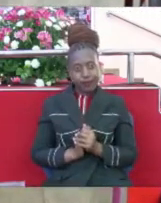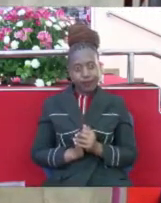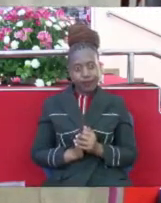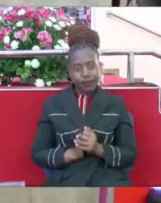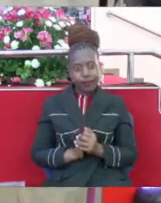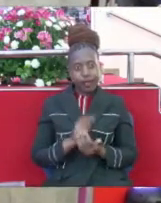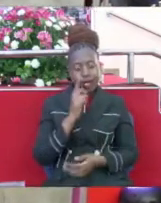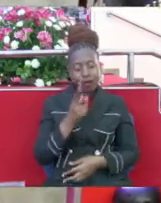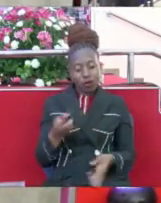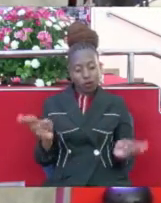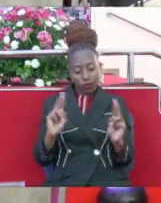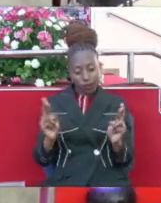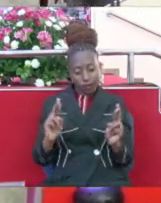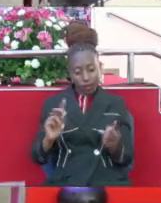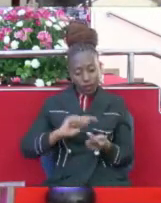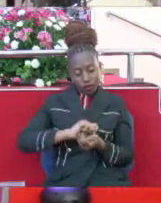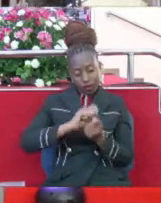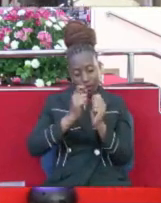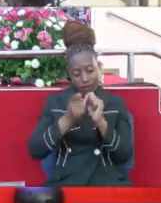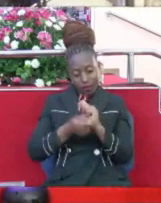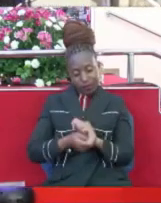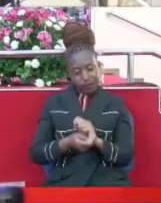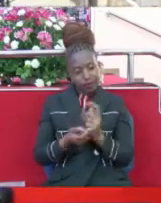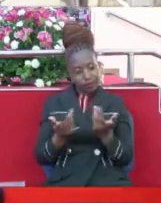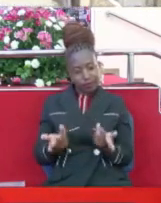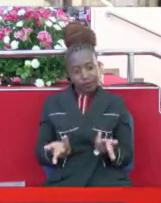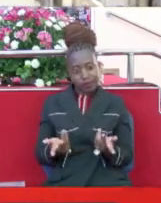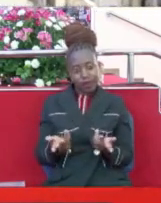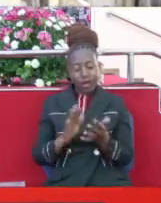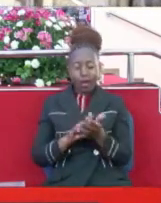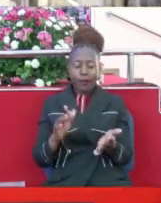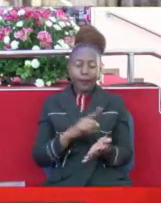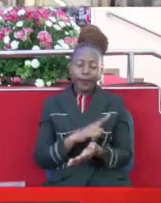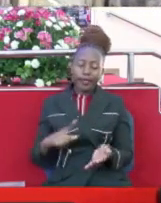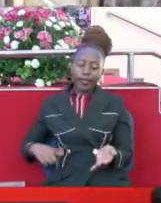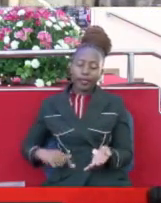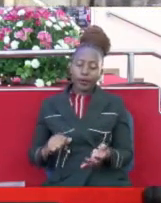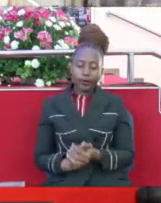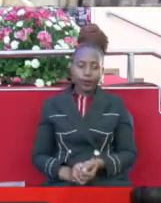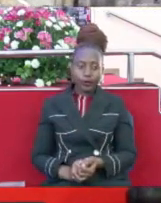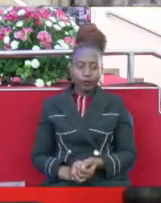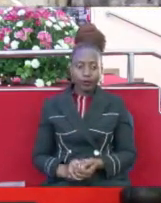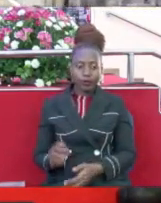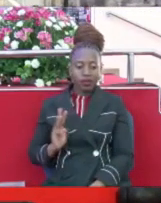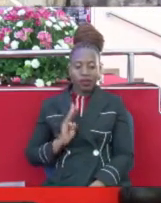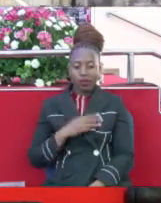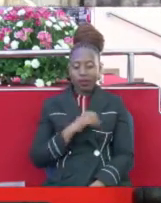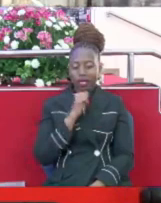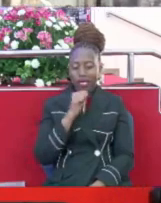willing to be transformed? Je, uko tayari kubadilishwa? Bwana Yesu asifiwe. Amina. We are not going to keep